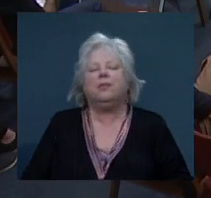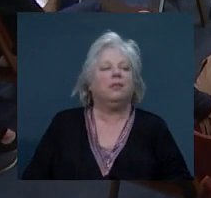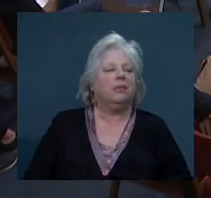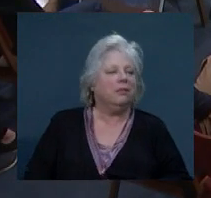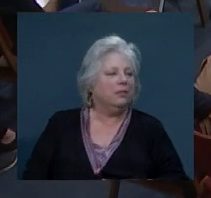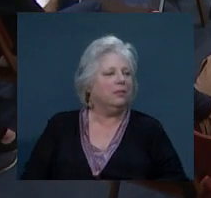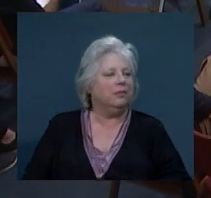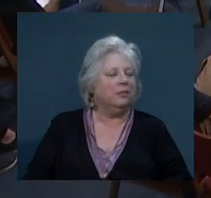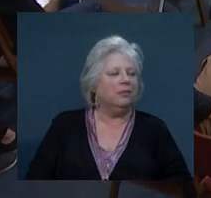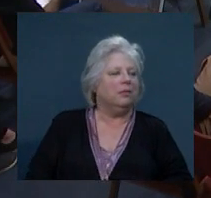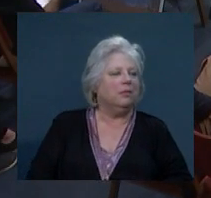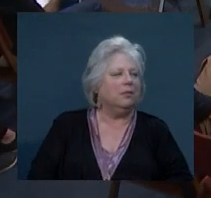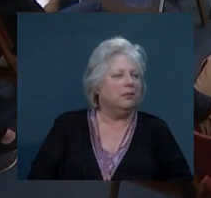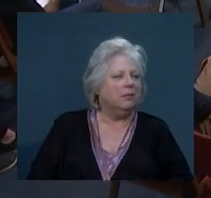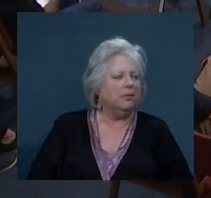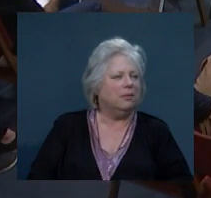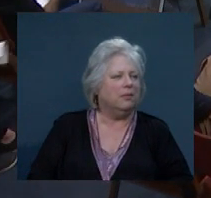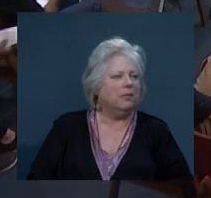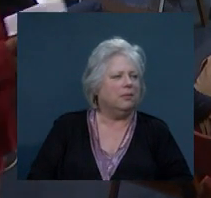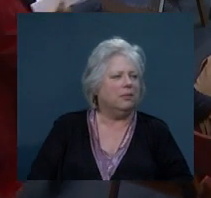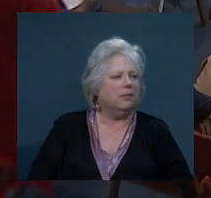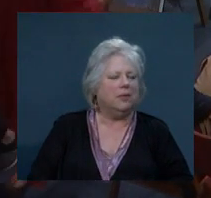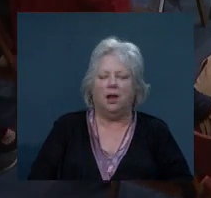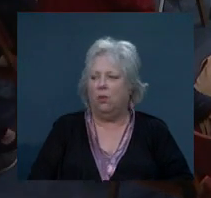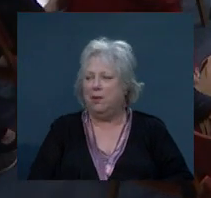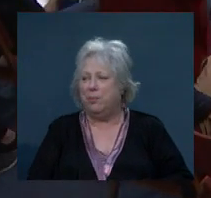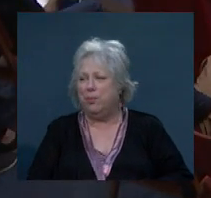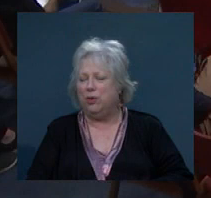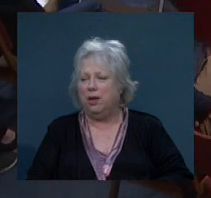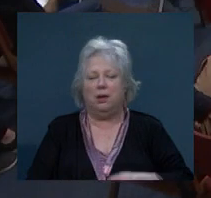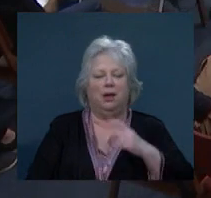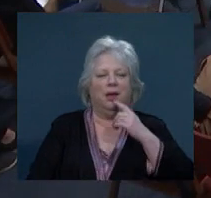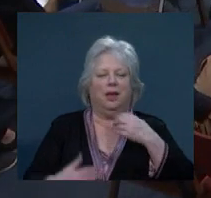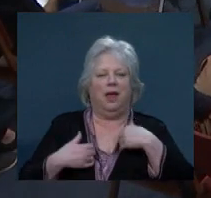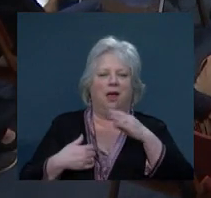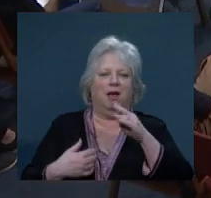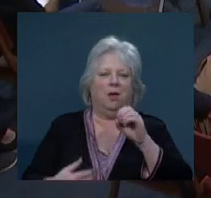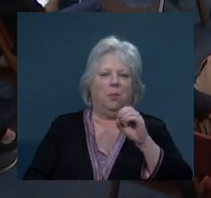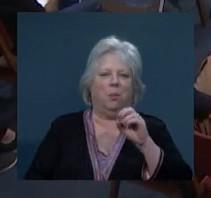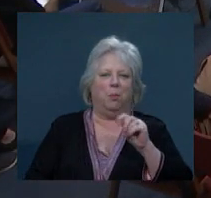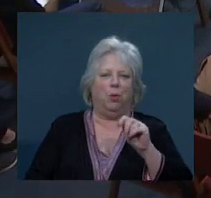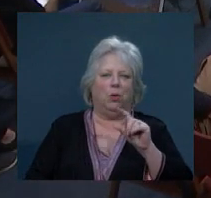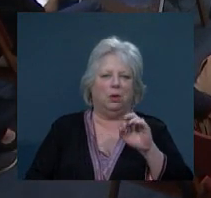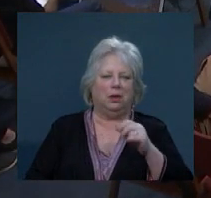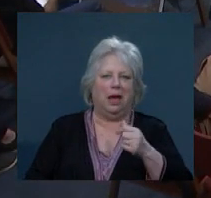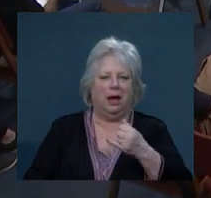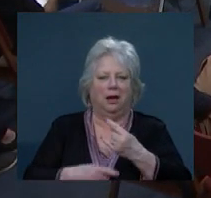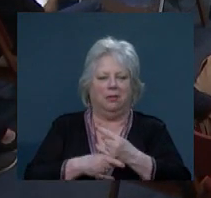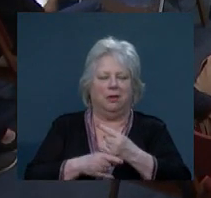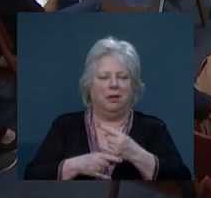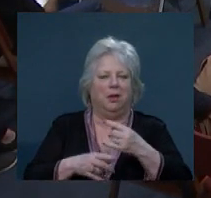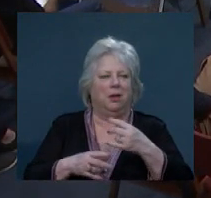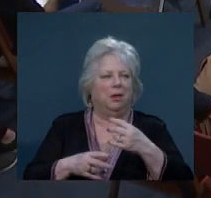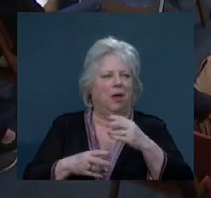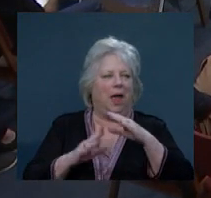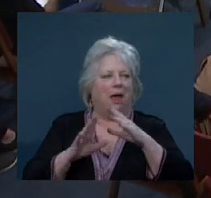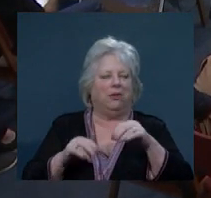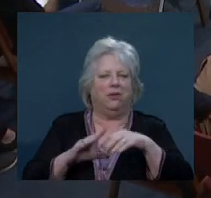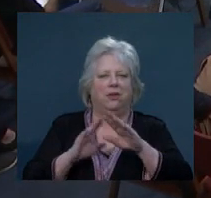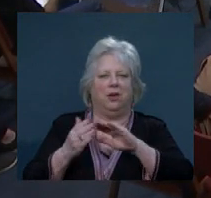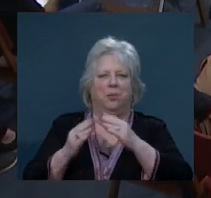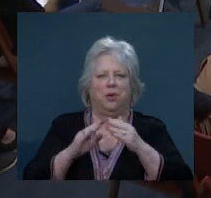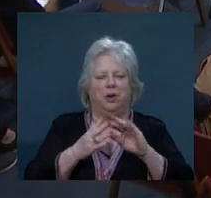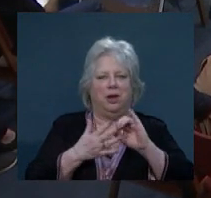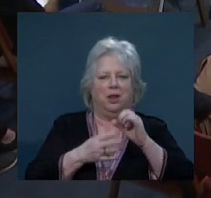There are bootleg houses in the community. There are people in the community that cars are parked all along.